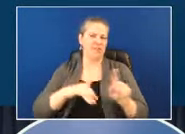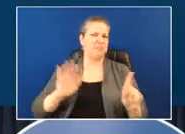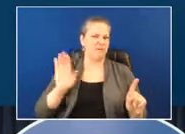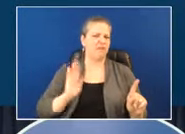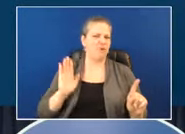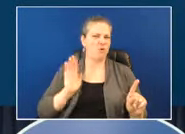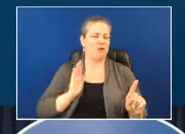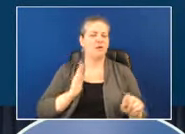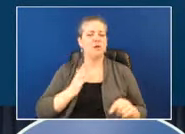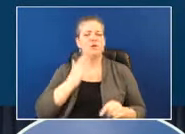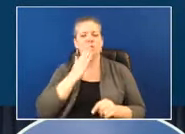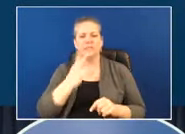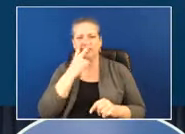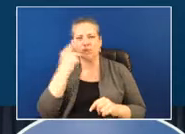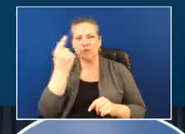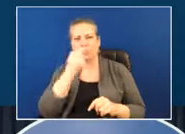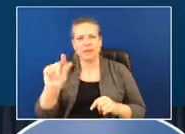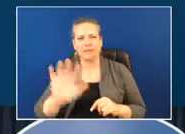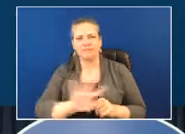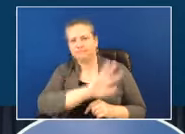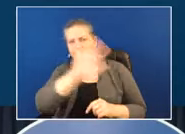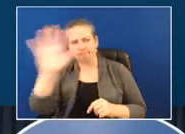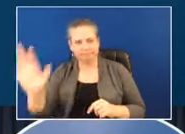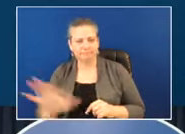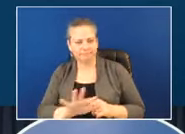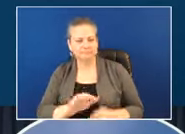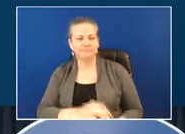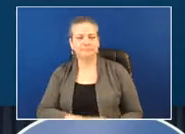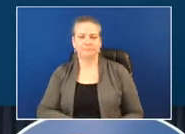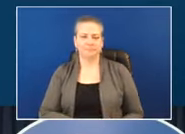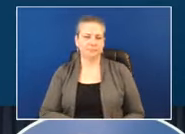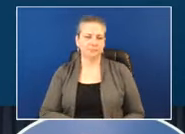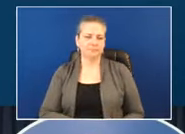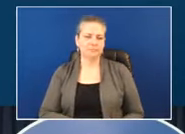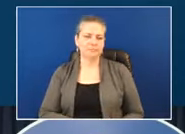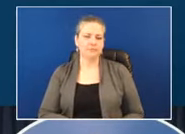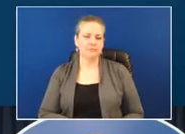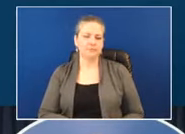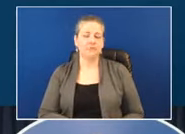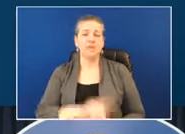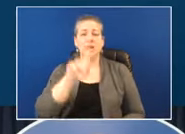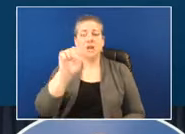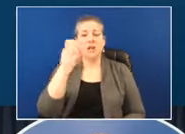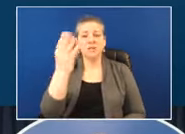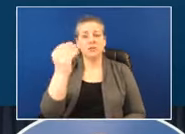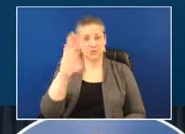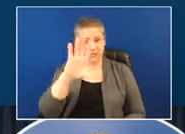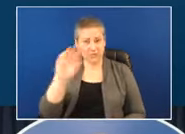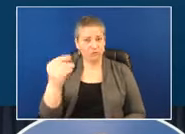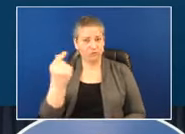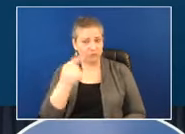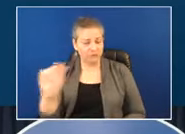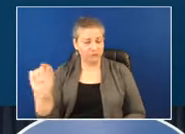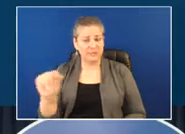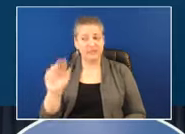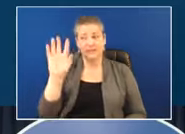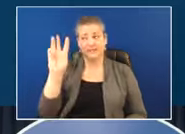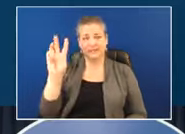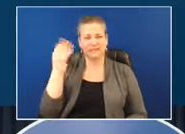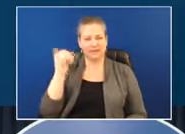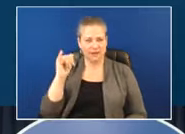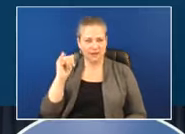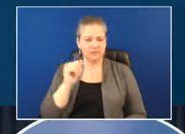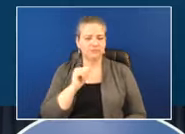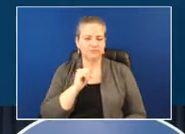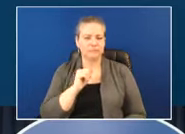it's green with all those considerations. 114 counties are green, 6 are yellow. And again, let's hope